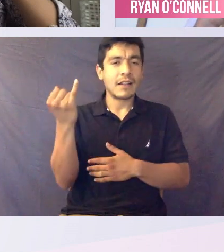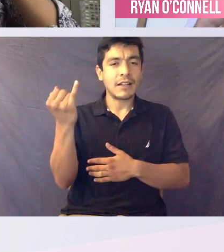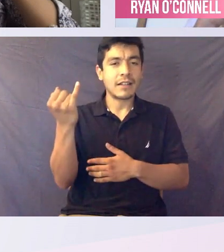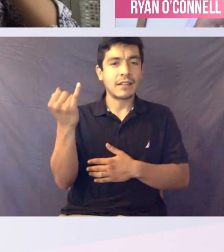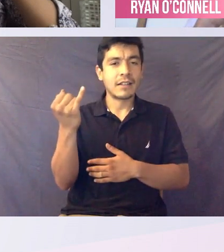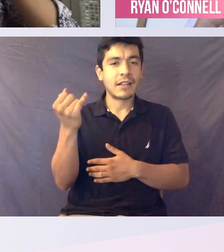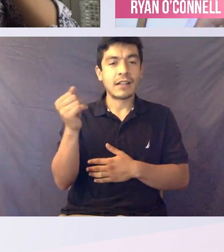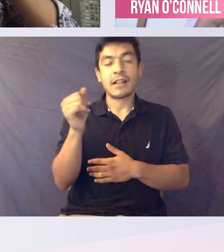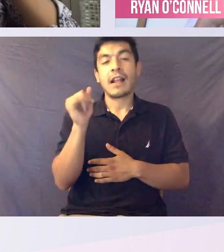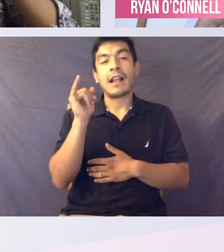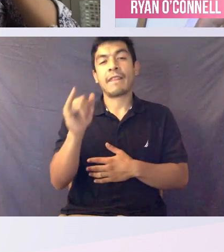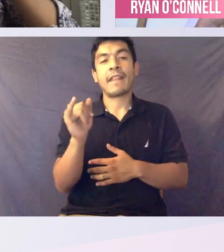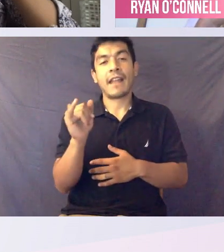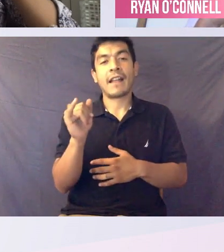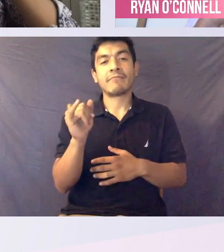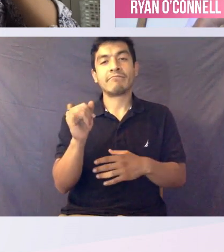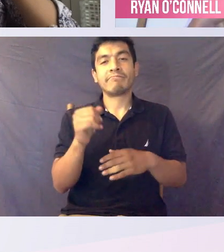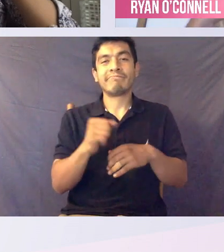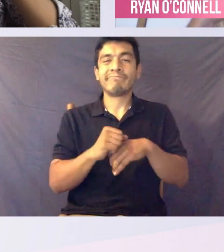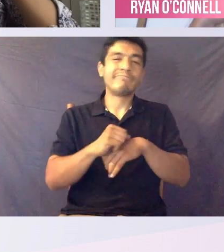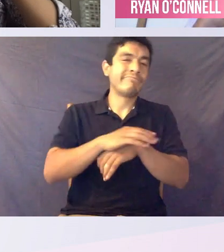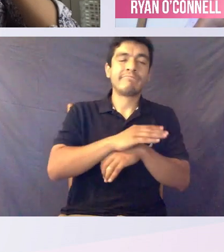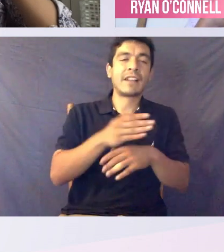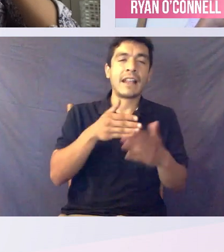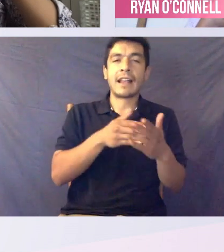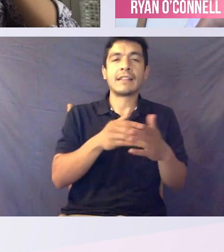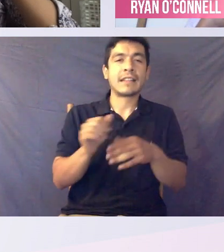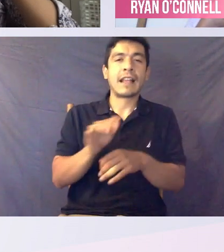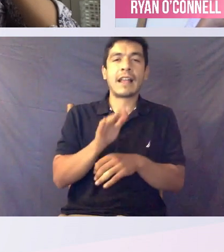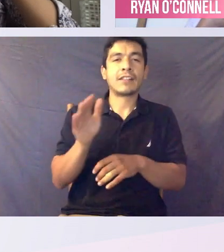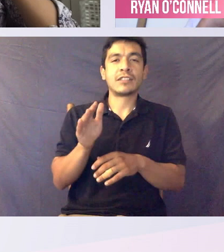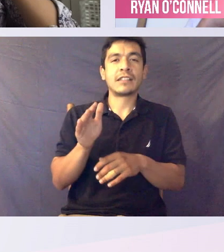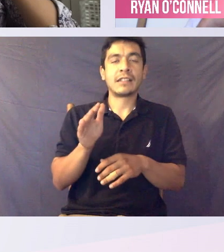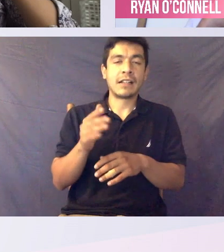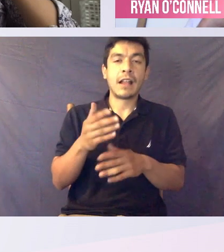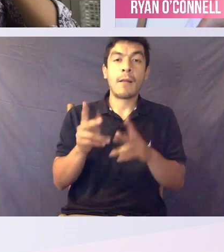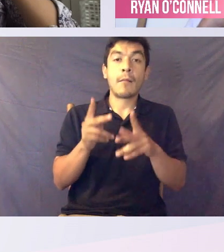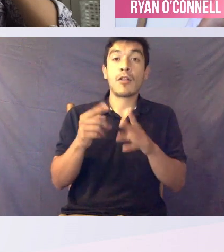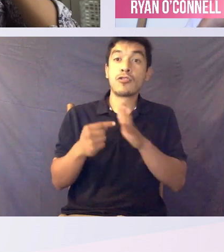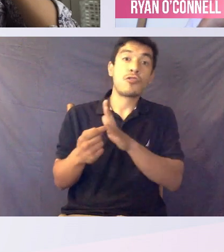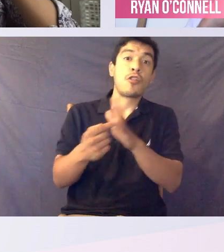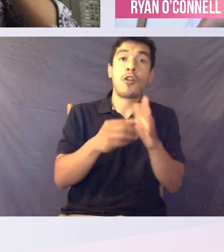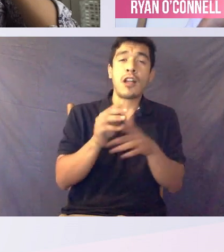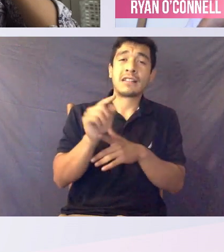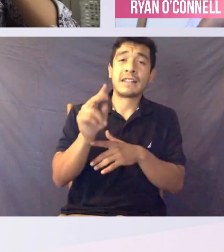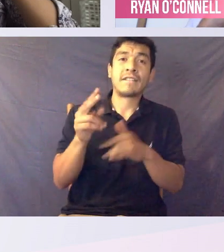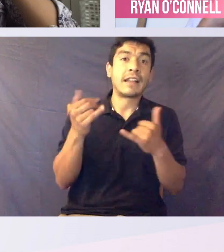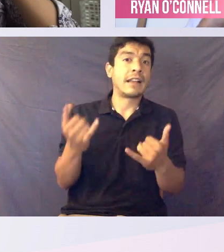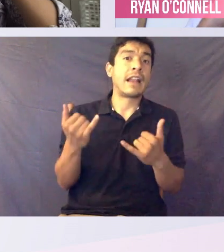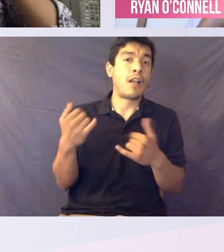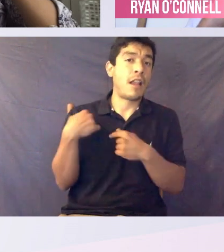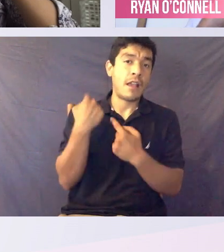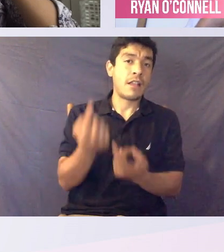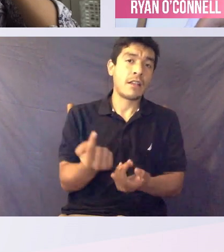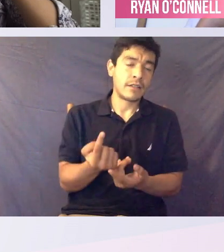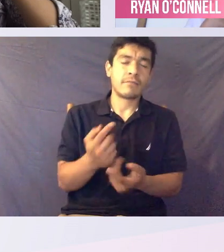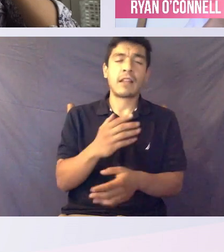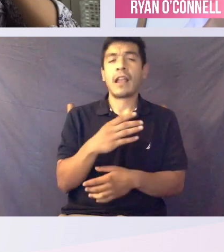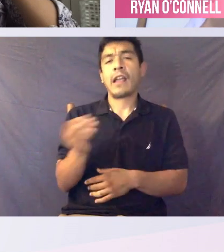anti-Asian attacks that have been so finally heavily shown via media and such lately. And I think